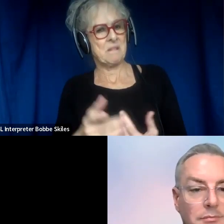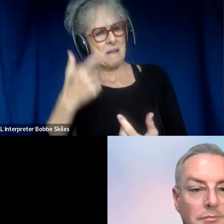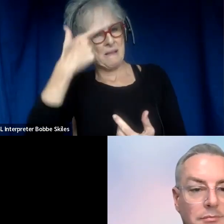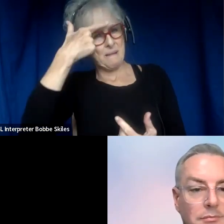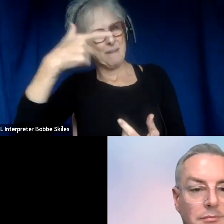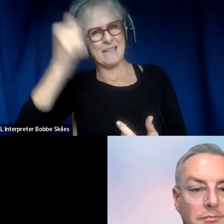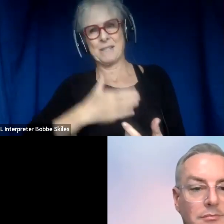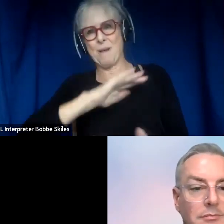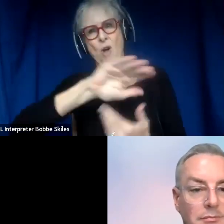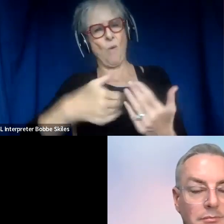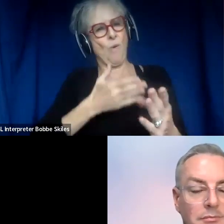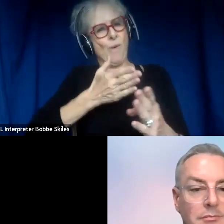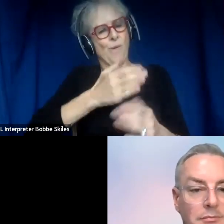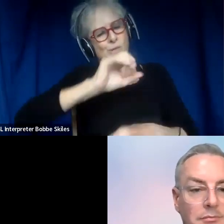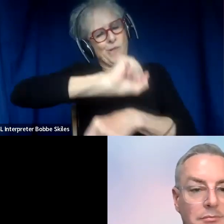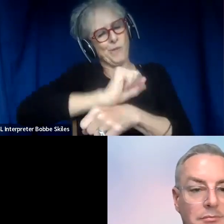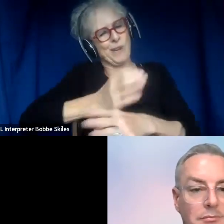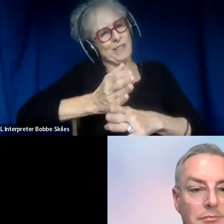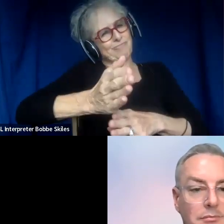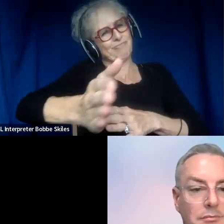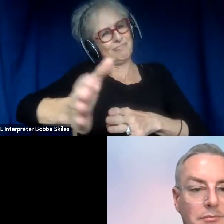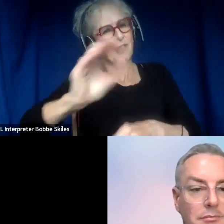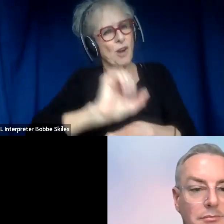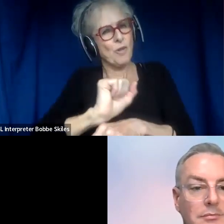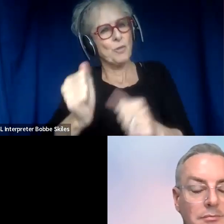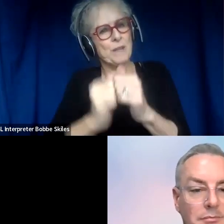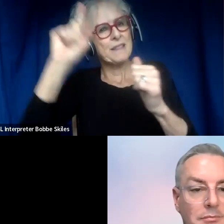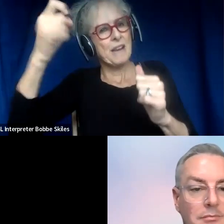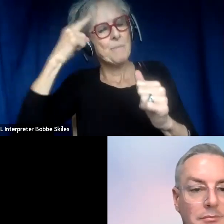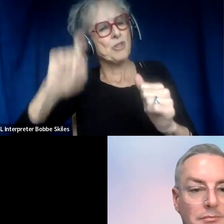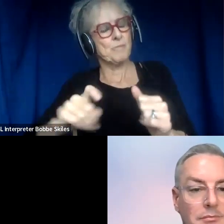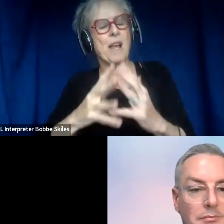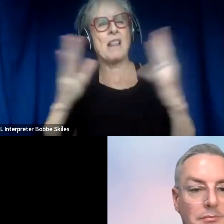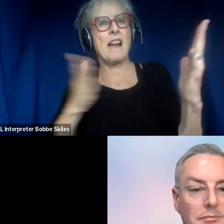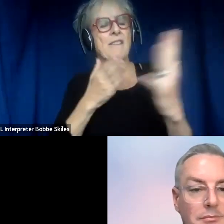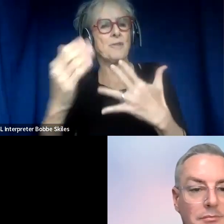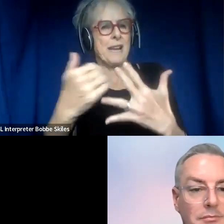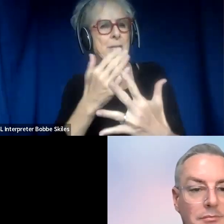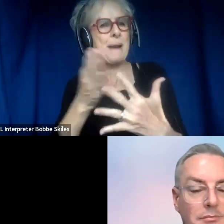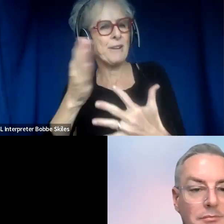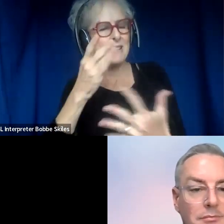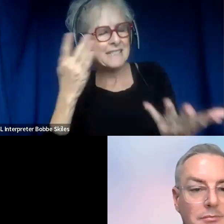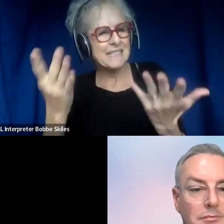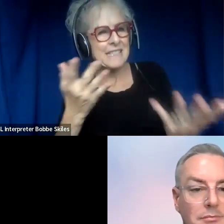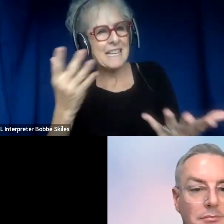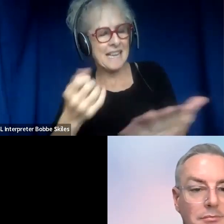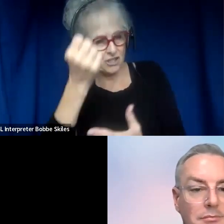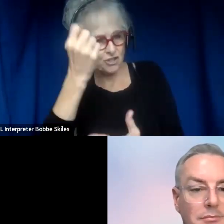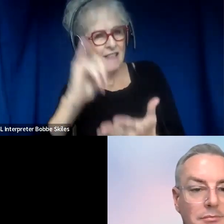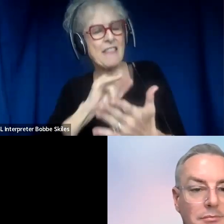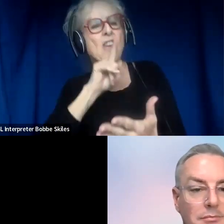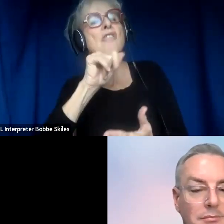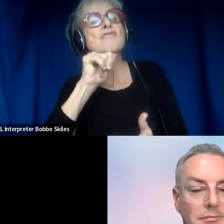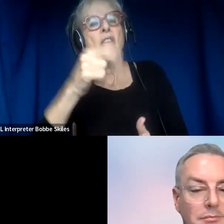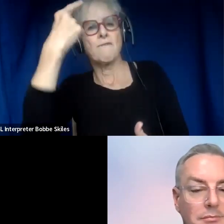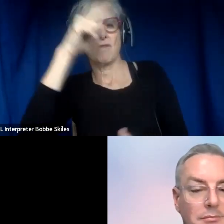my whole career, there should be tremendous transparency. And I understand that they are nonprofits, but